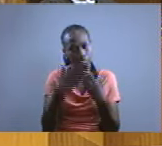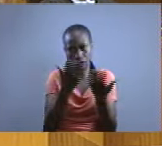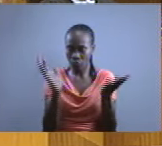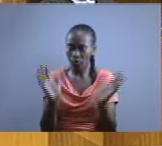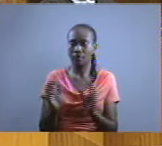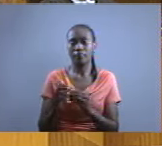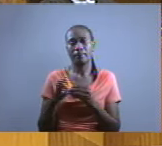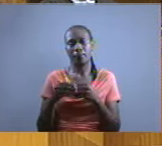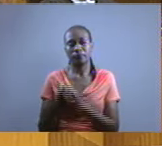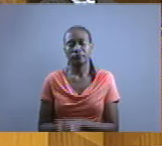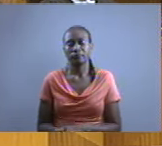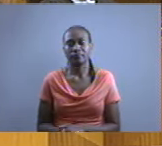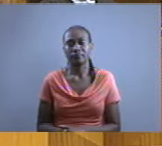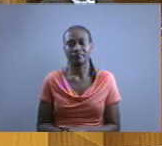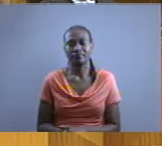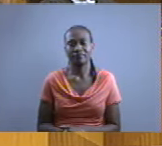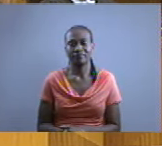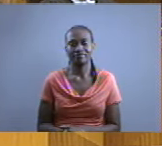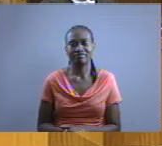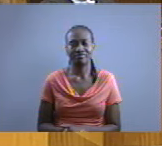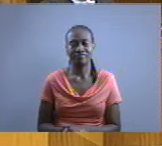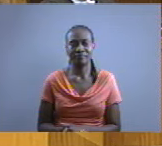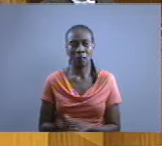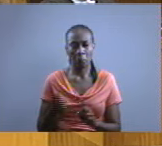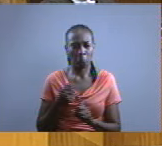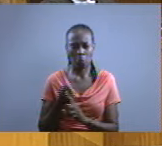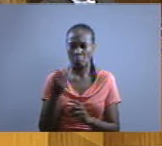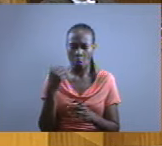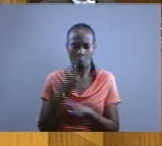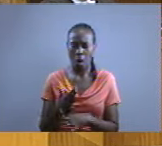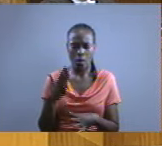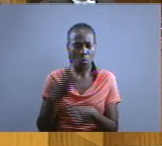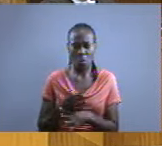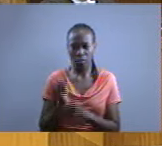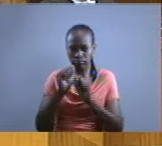vir die werk wat julle gedoen het.